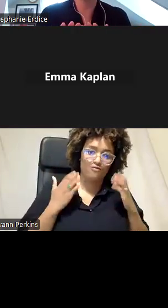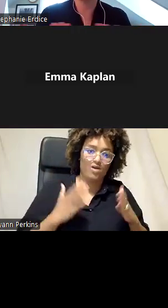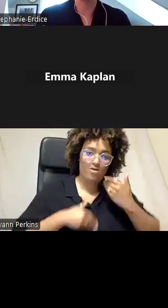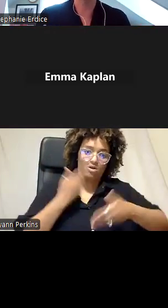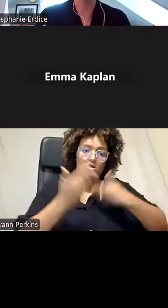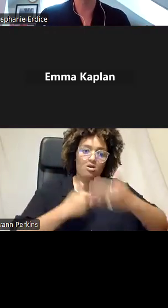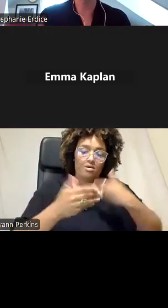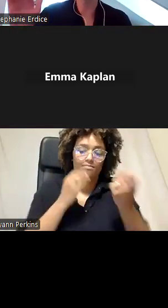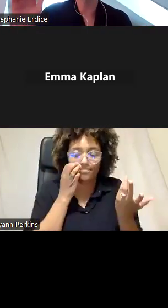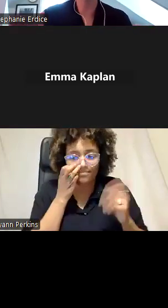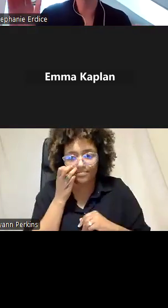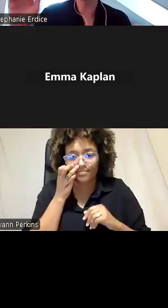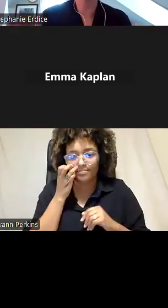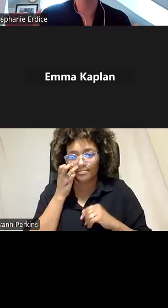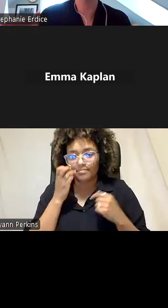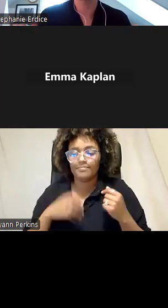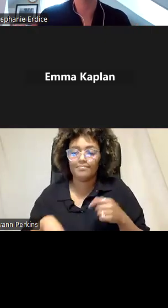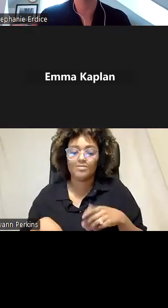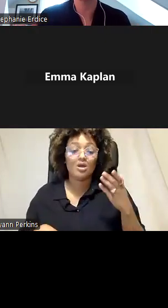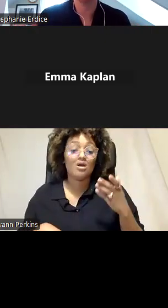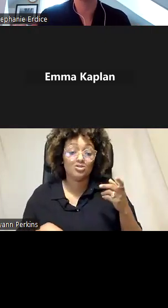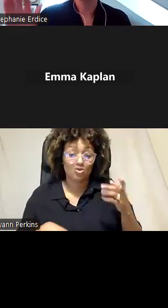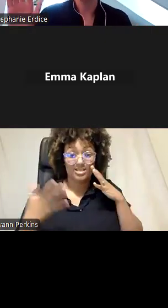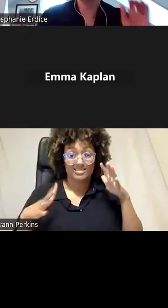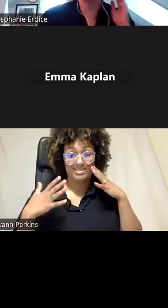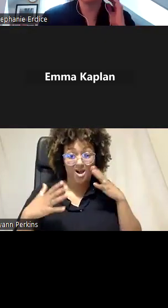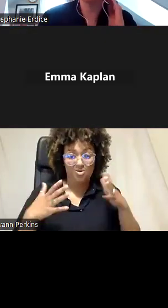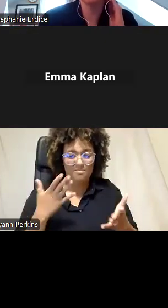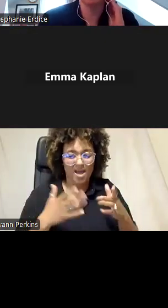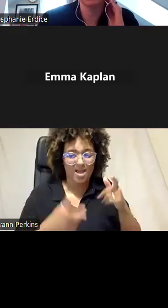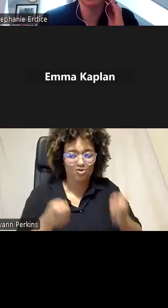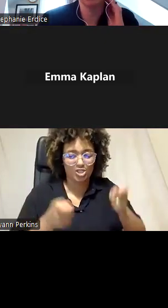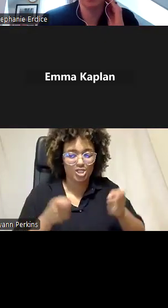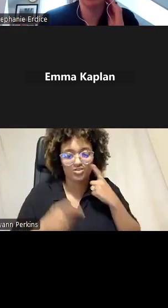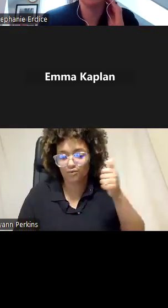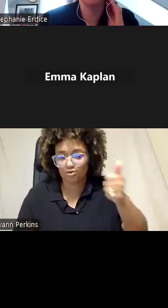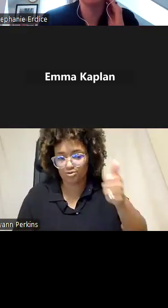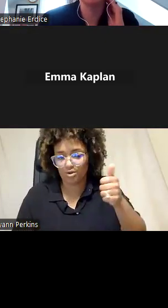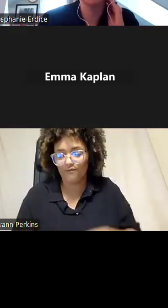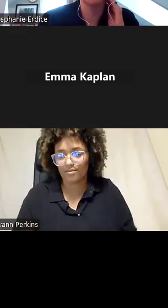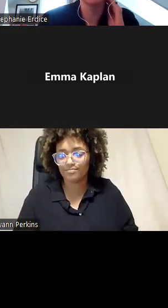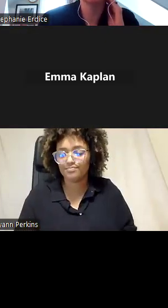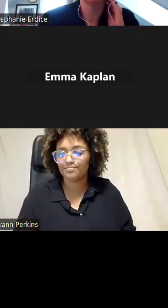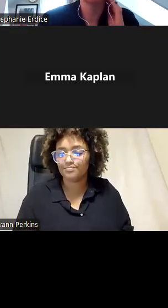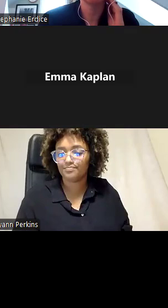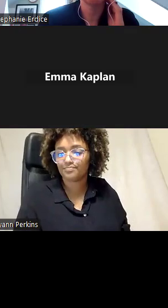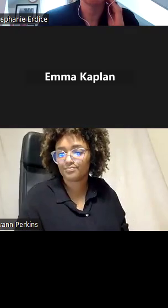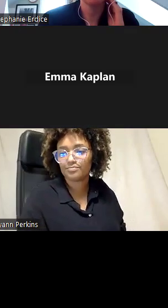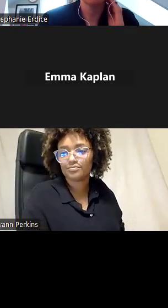makes sense on my computer, but you may have to adjust up or down to be able to hear it well on your own